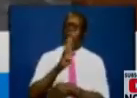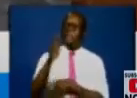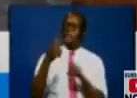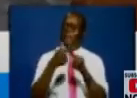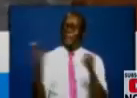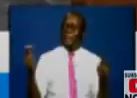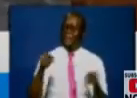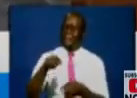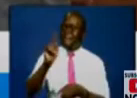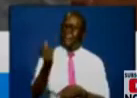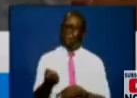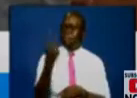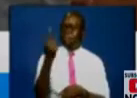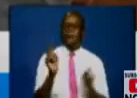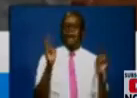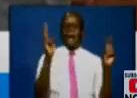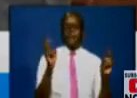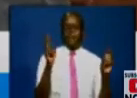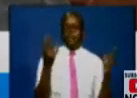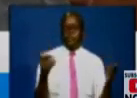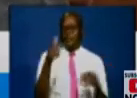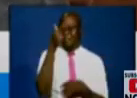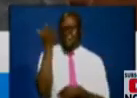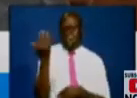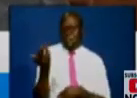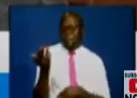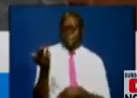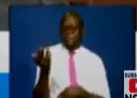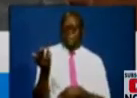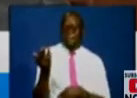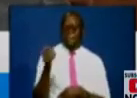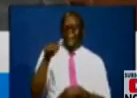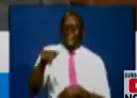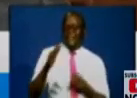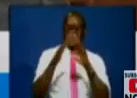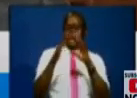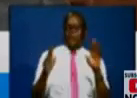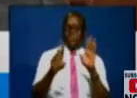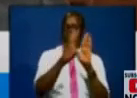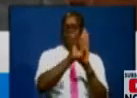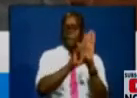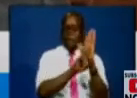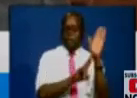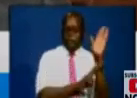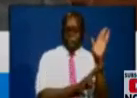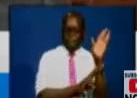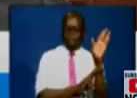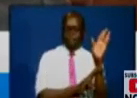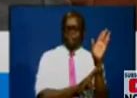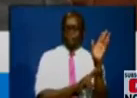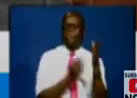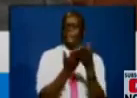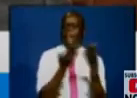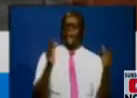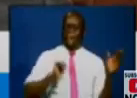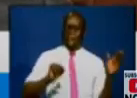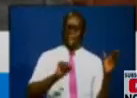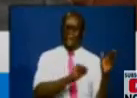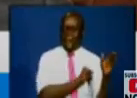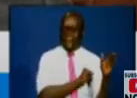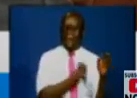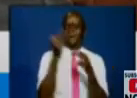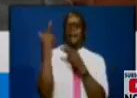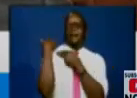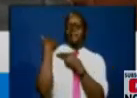she has raised an issue, and because this is a house of record, and every senator is responsible